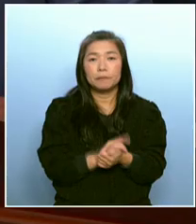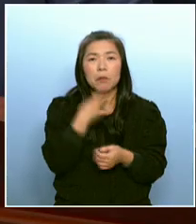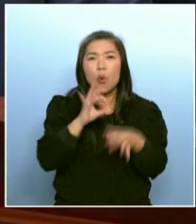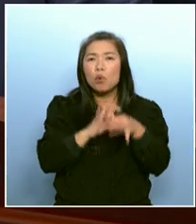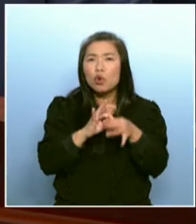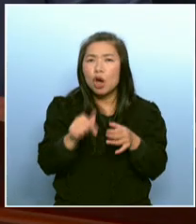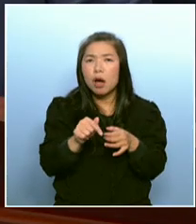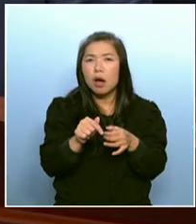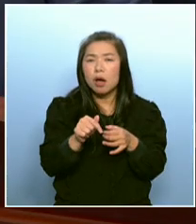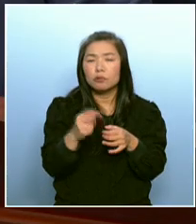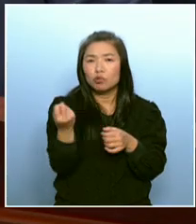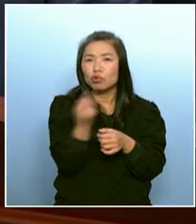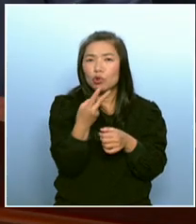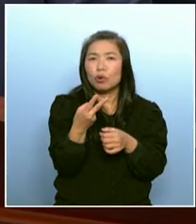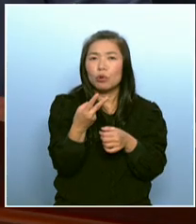there any studies that